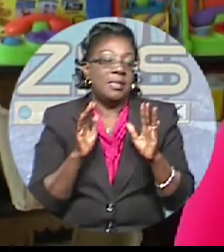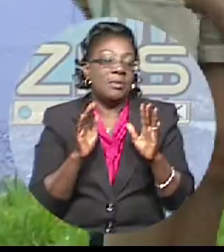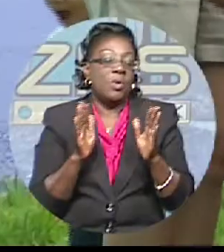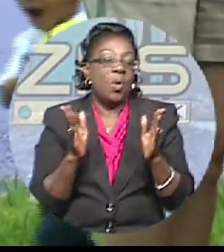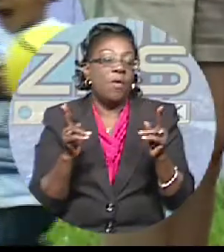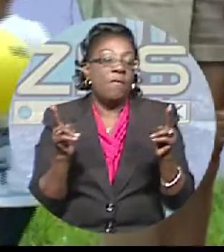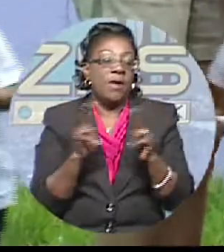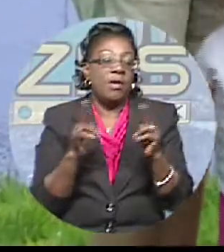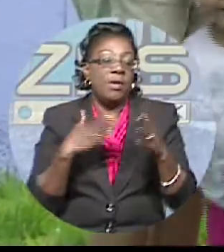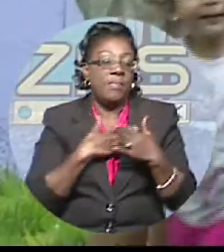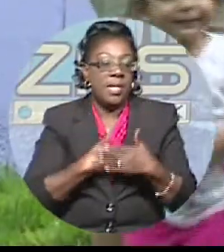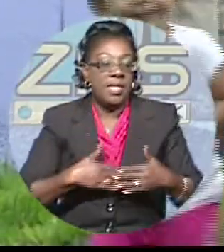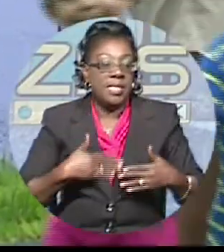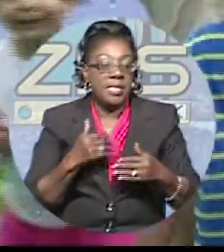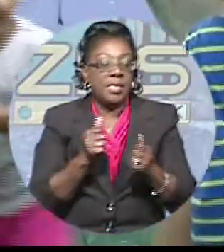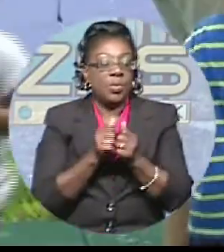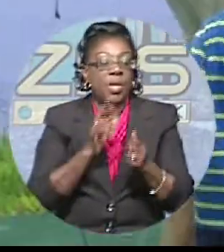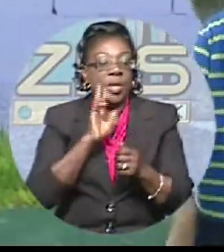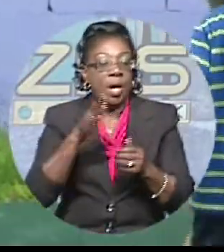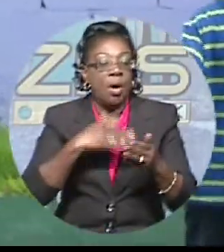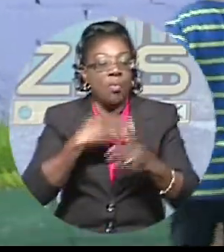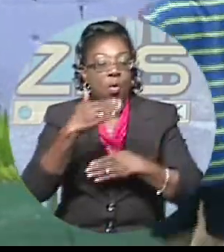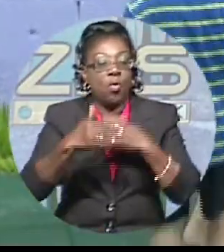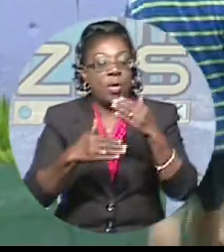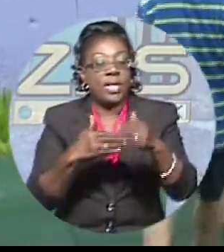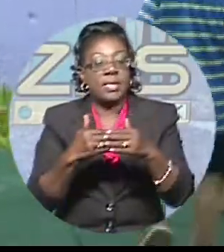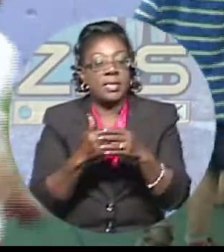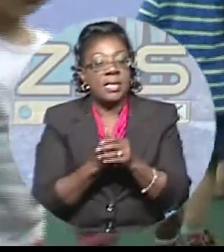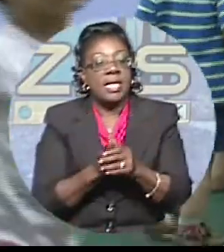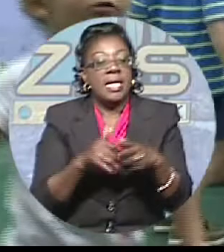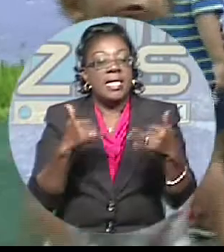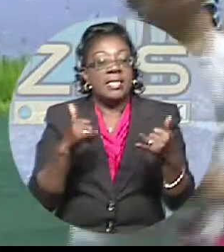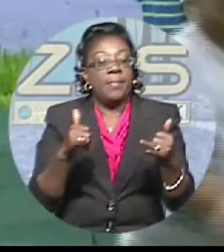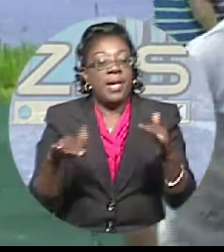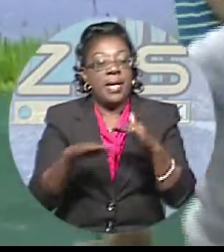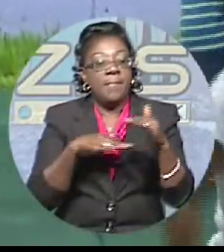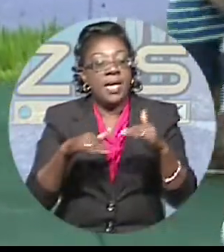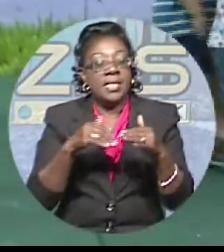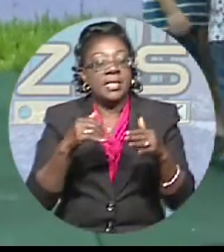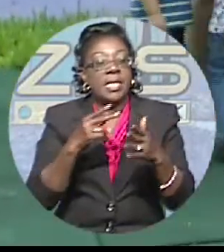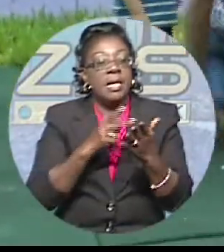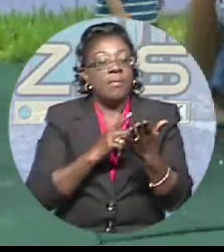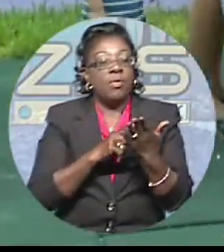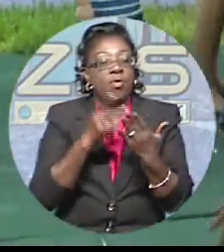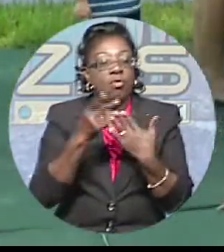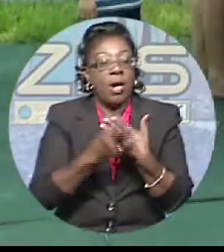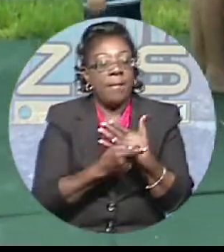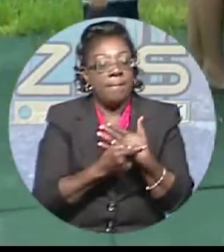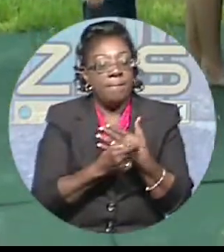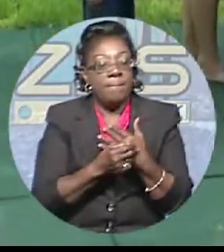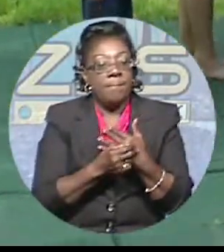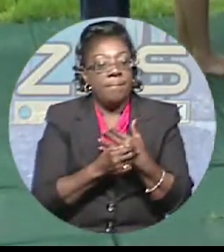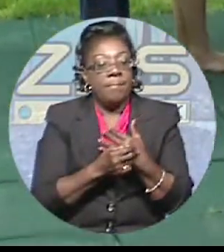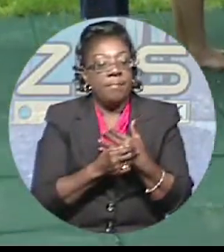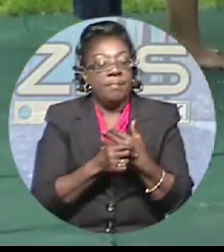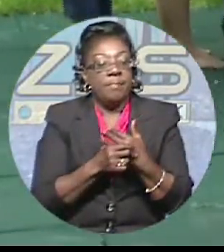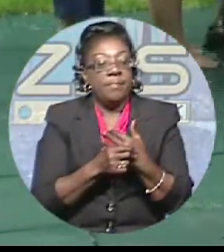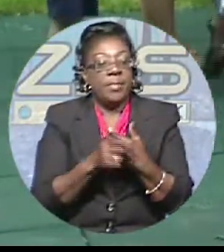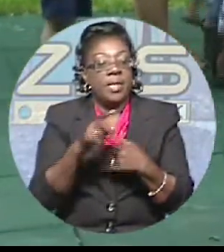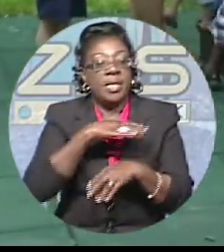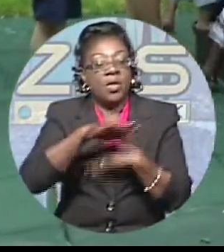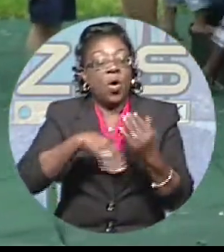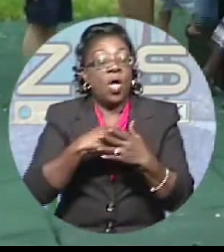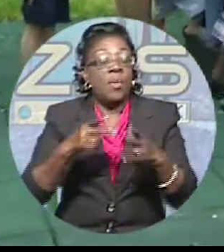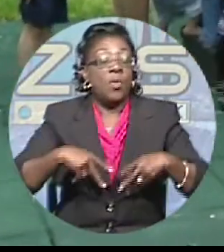pleased with her progress. President Alexis Knowles says this play-based program assists in building the trust between the student and teacher. She says it